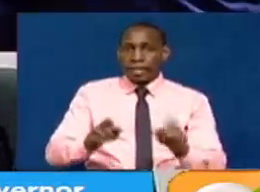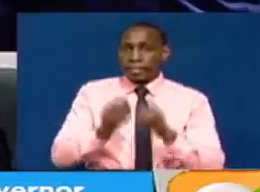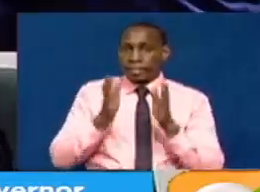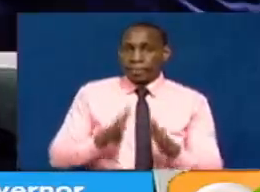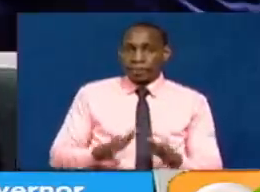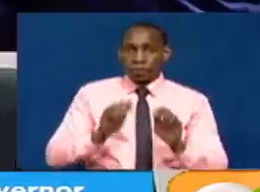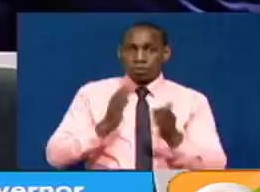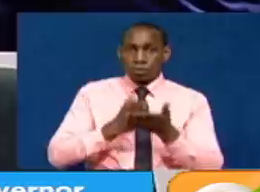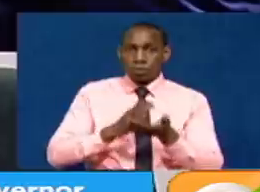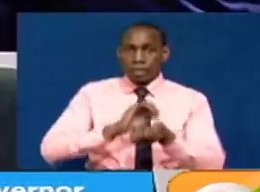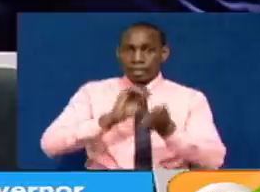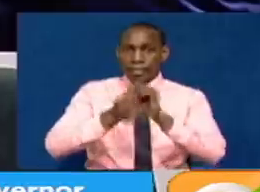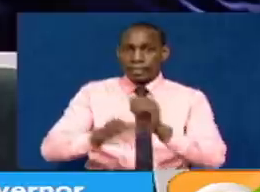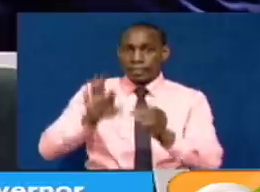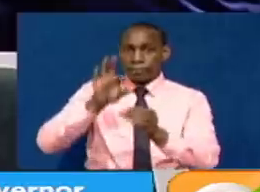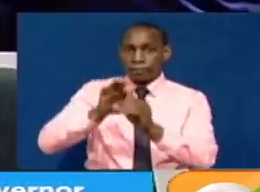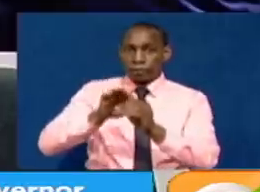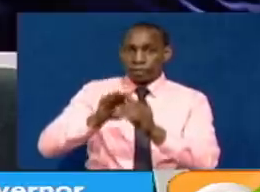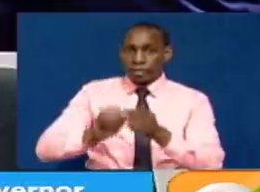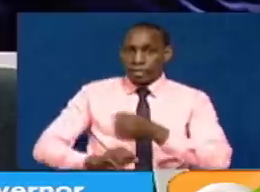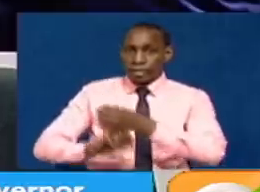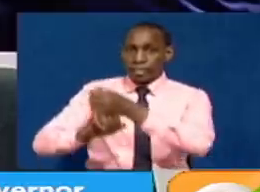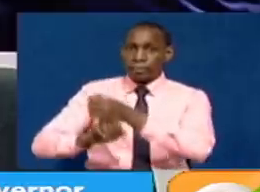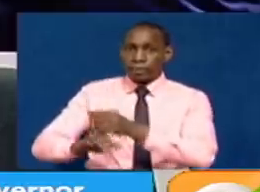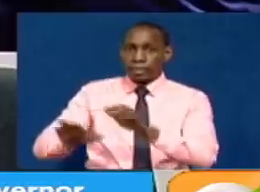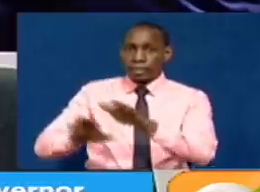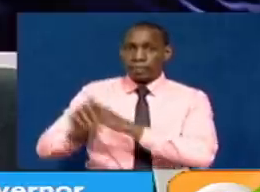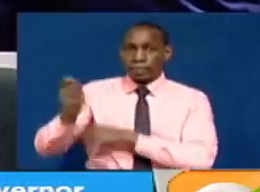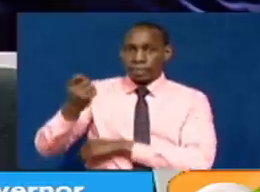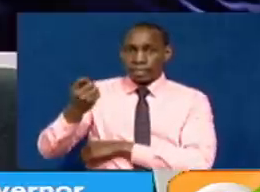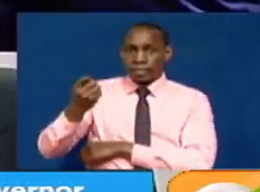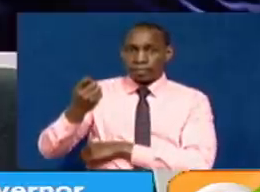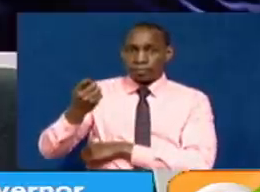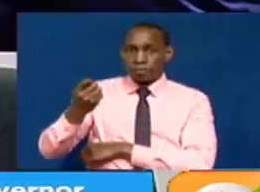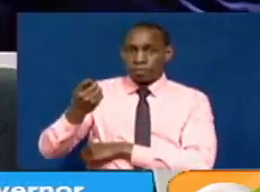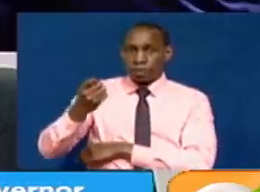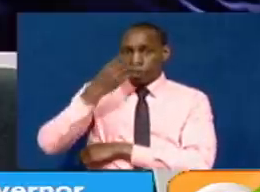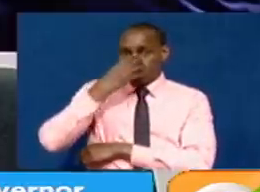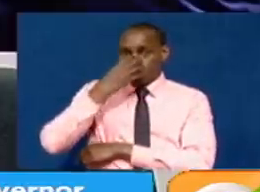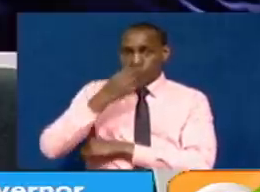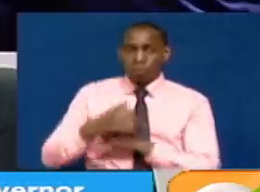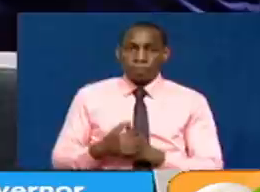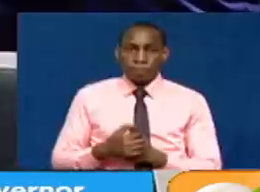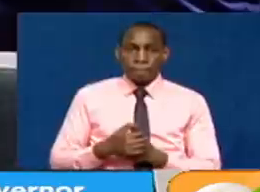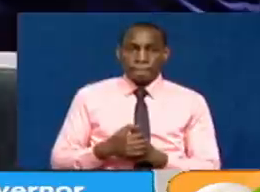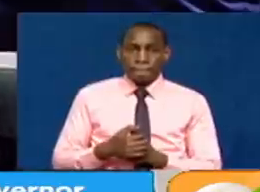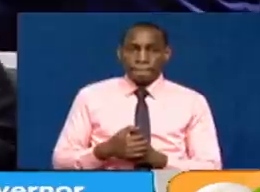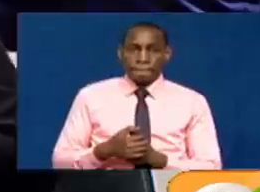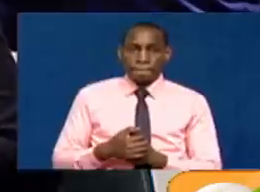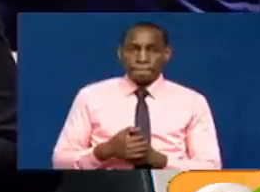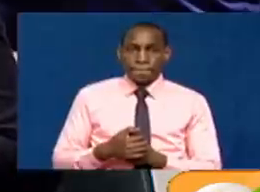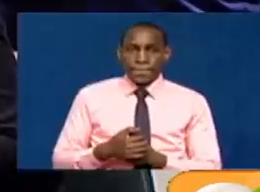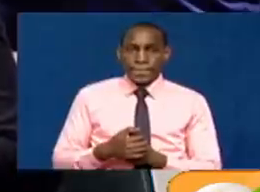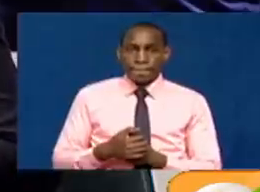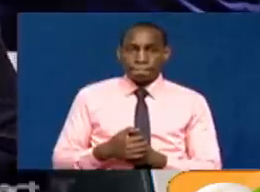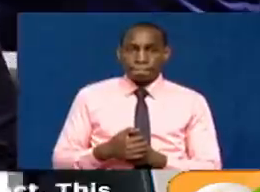person that will tilt the vote in favor of Deputy President William Ruto in Central Kenya?